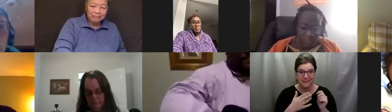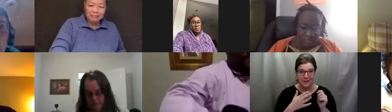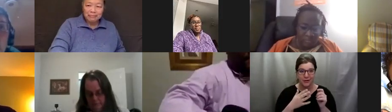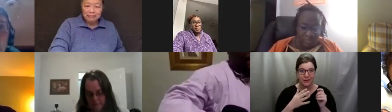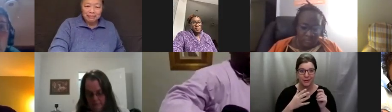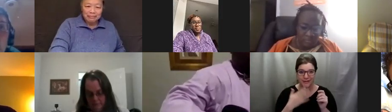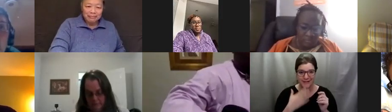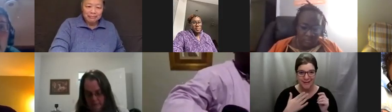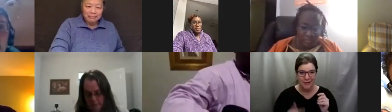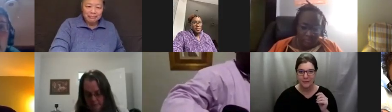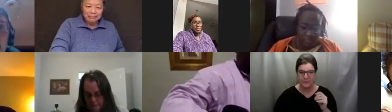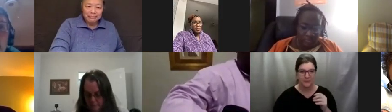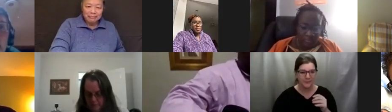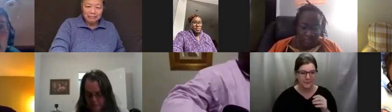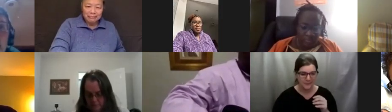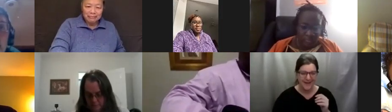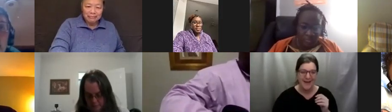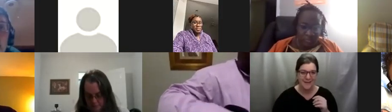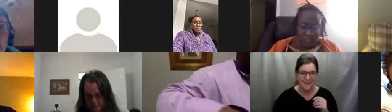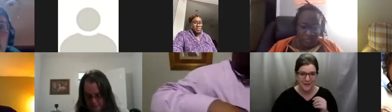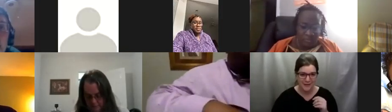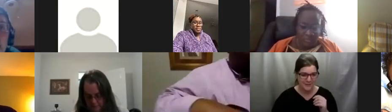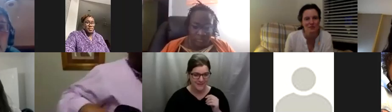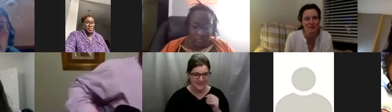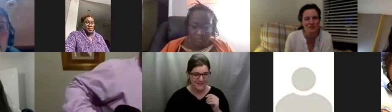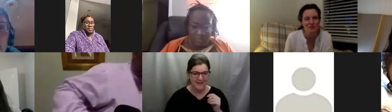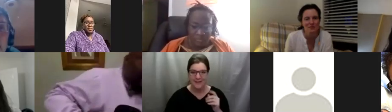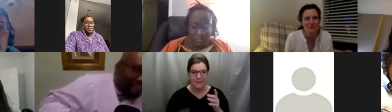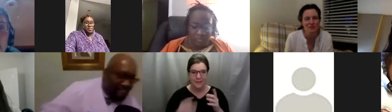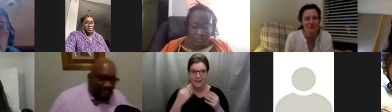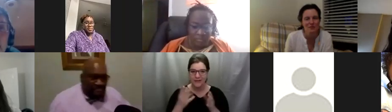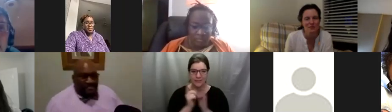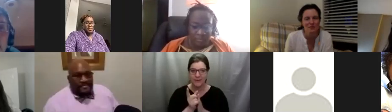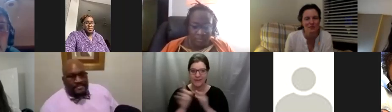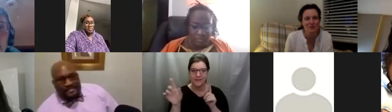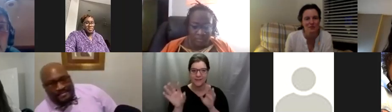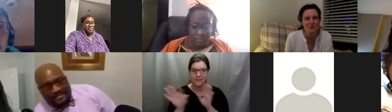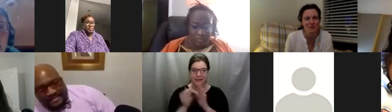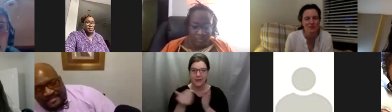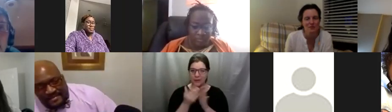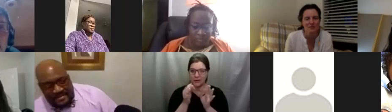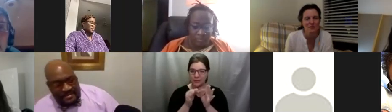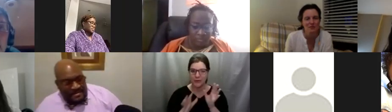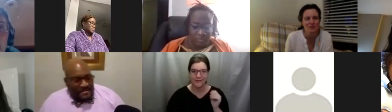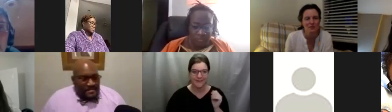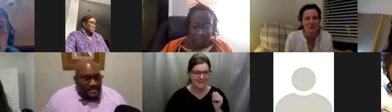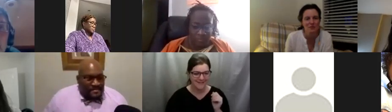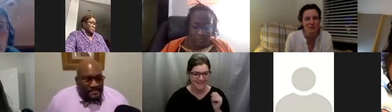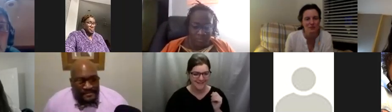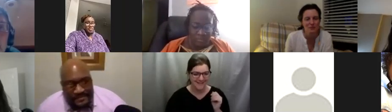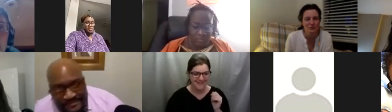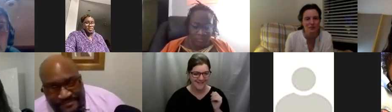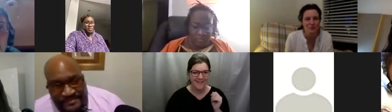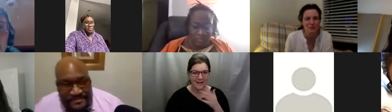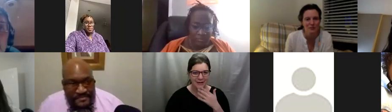appreciate your indulgence. Thank you. Thank you. Give everybody just a moment to pin the new interpreter.